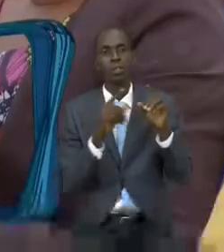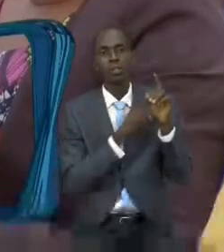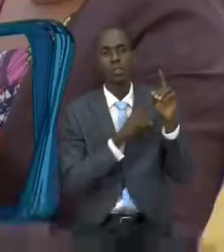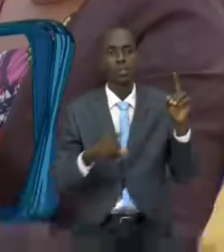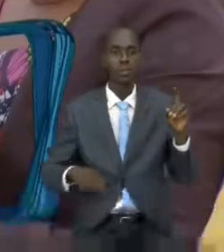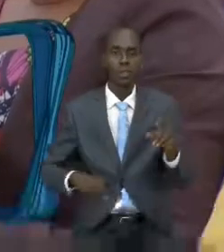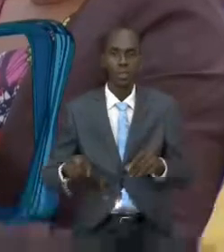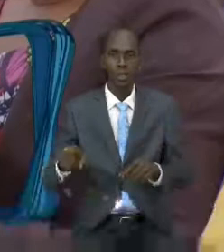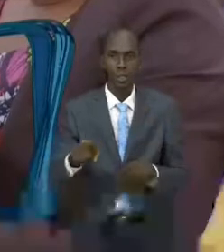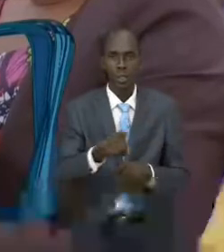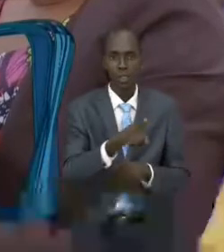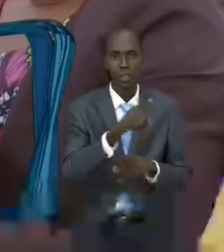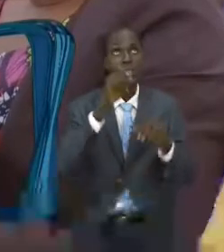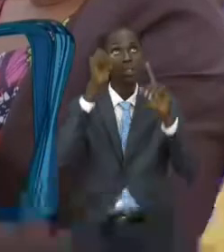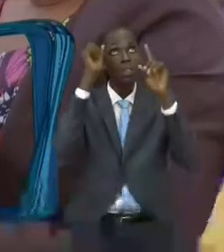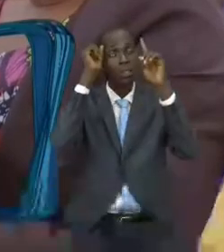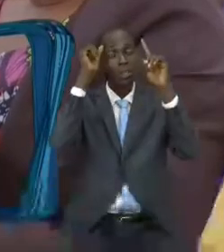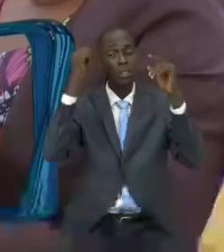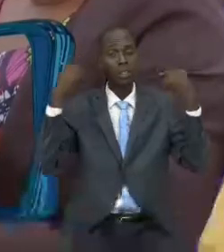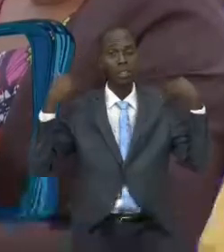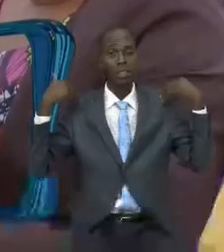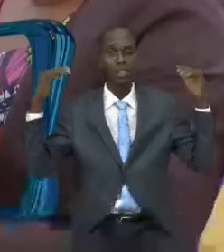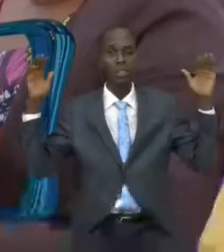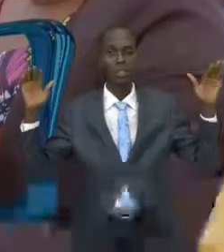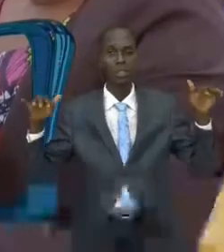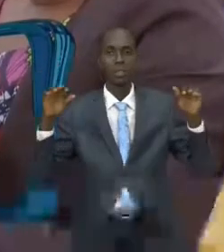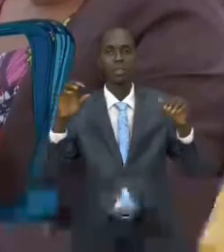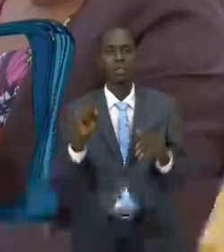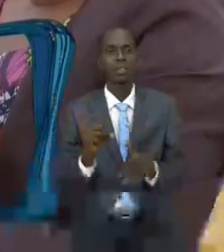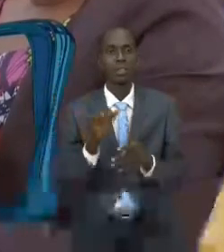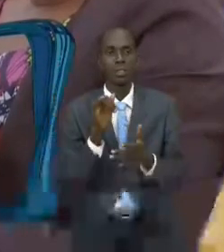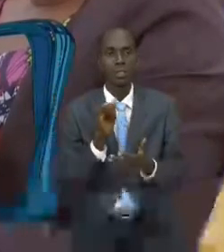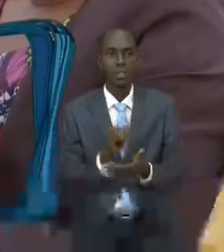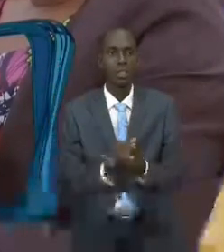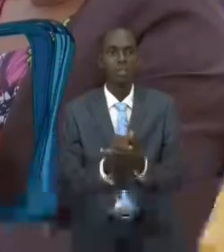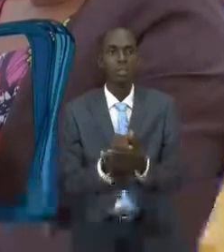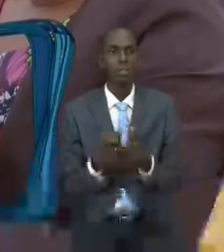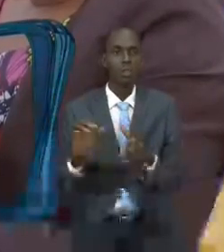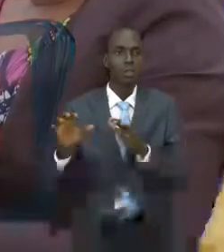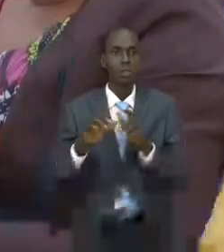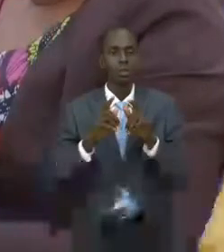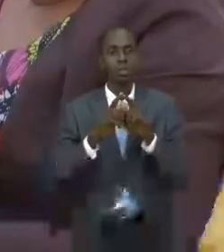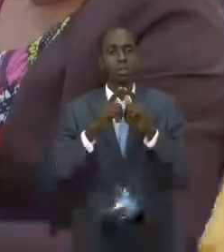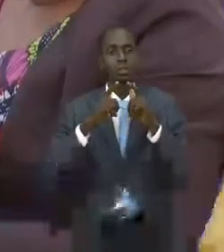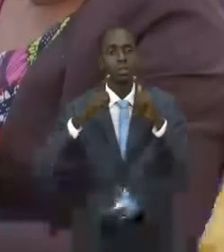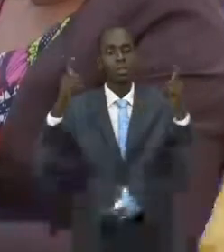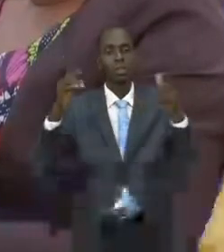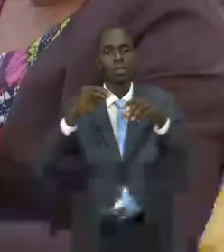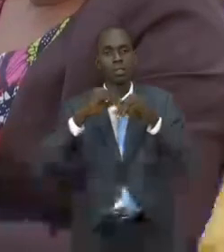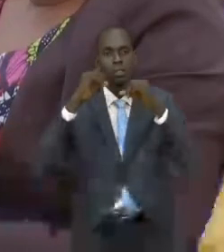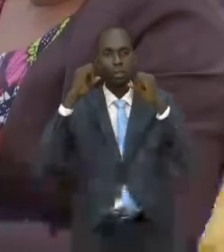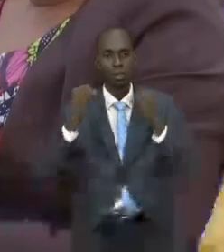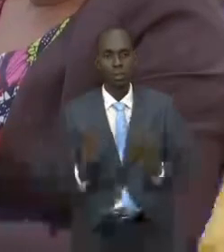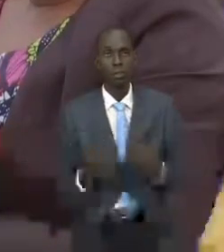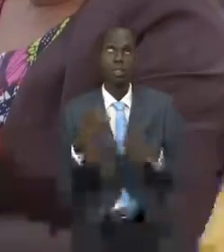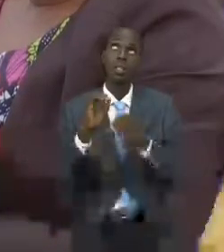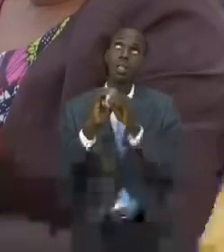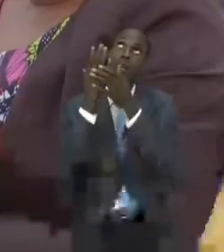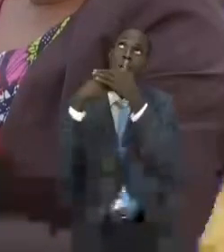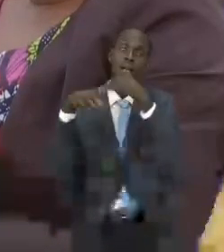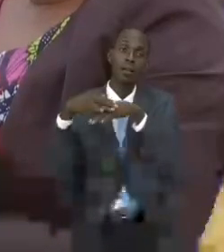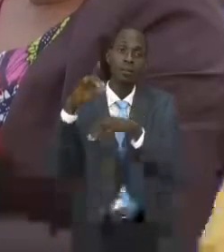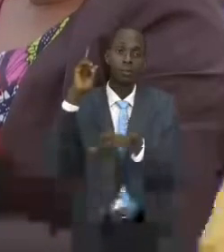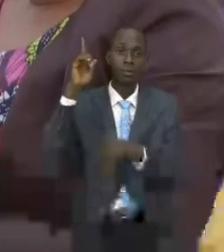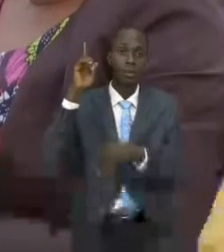ye his angels that excel in strength in heaven, that